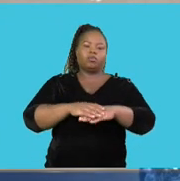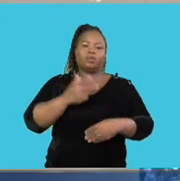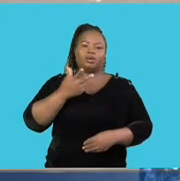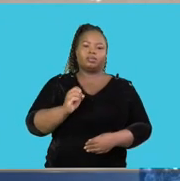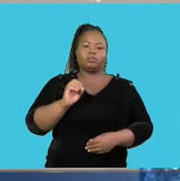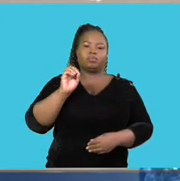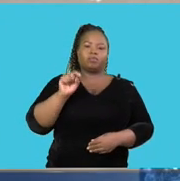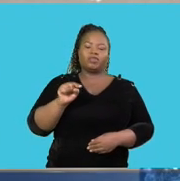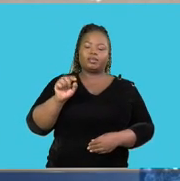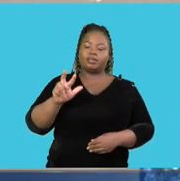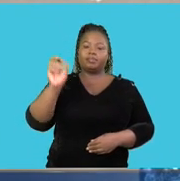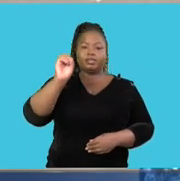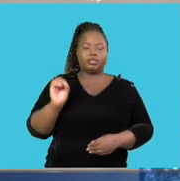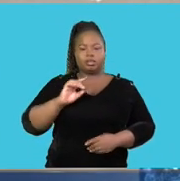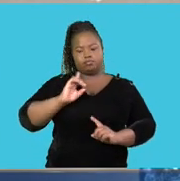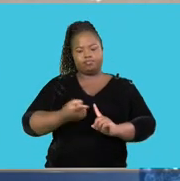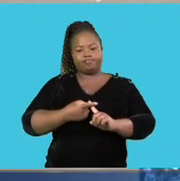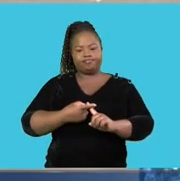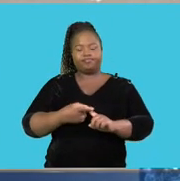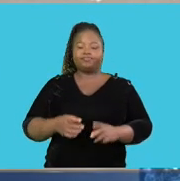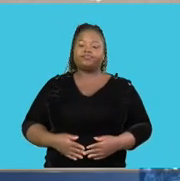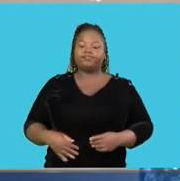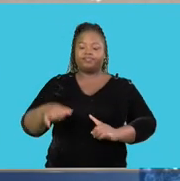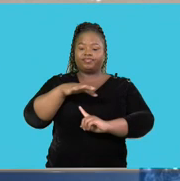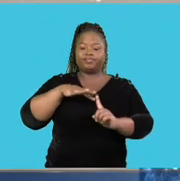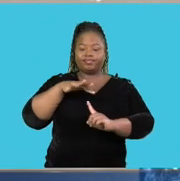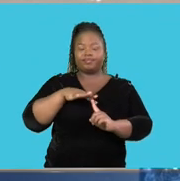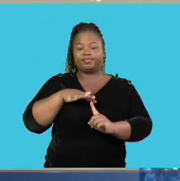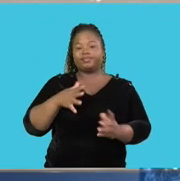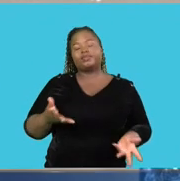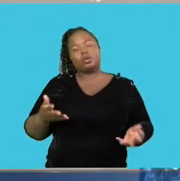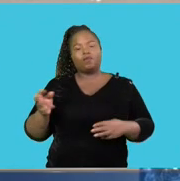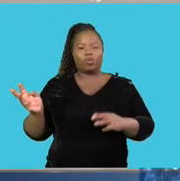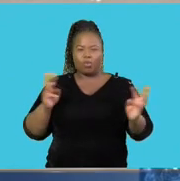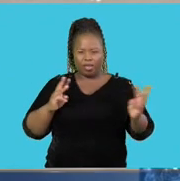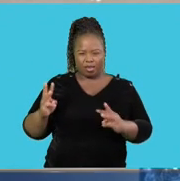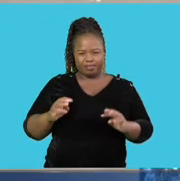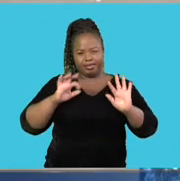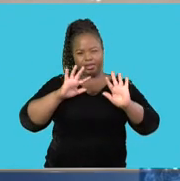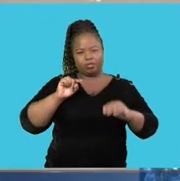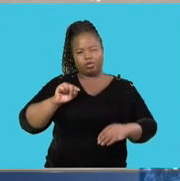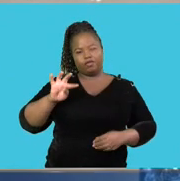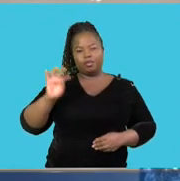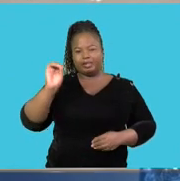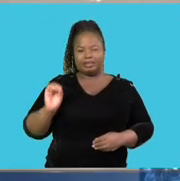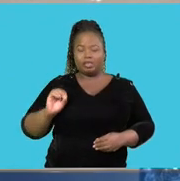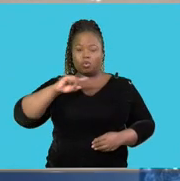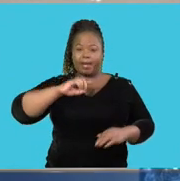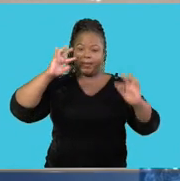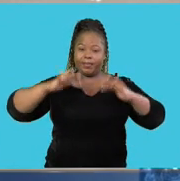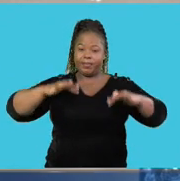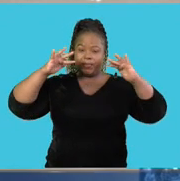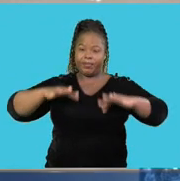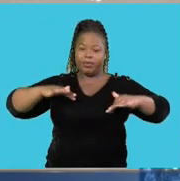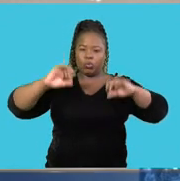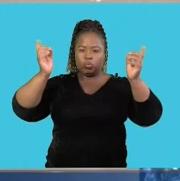crashes. Environmental factors contributed 10.4% as a result of heavy rainfall and